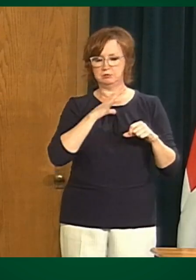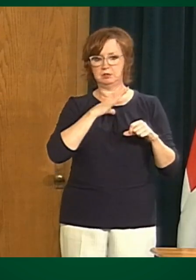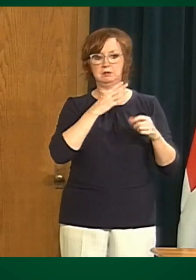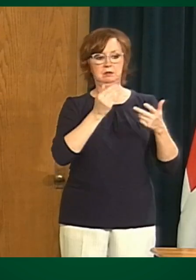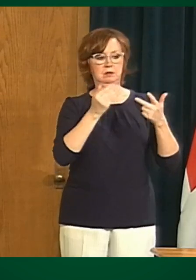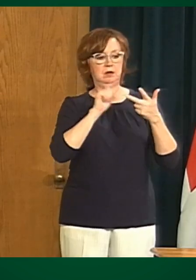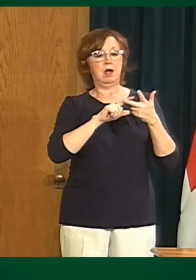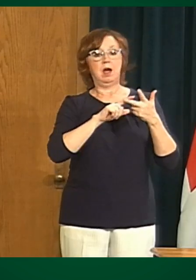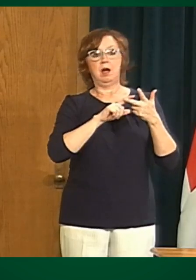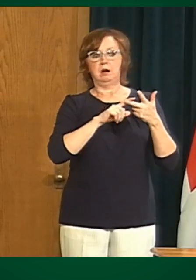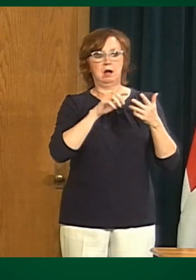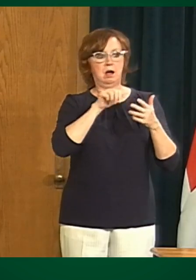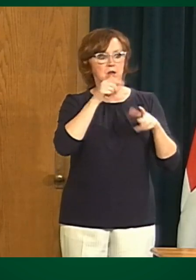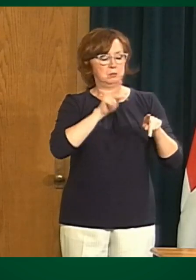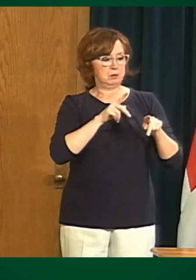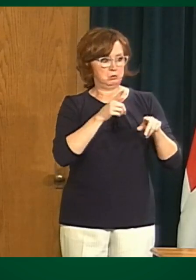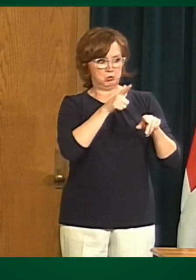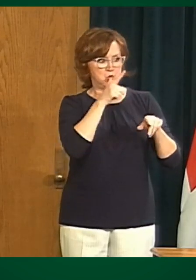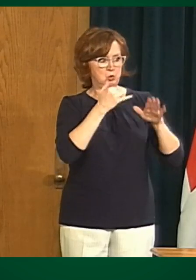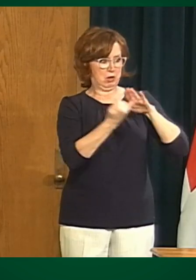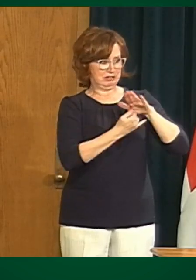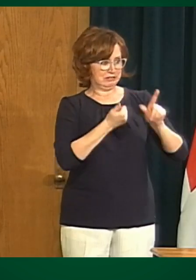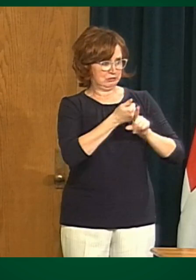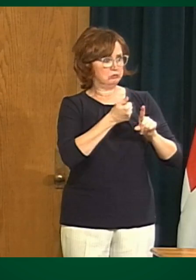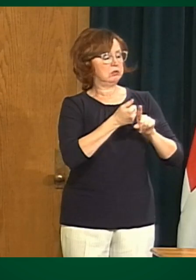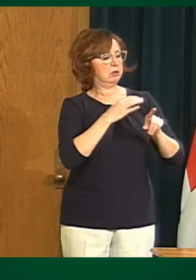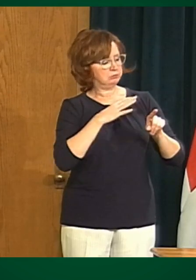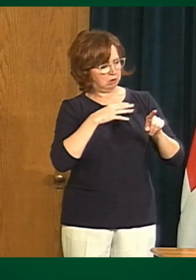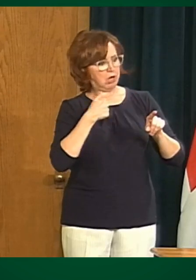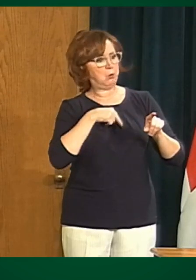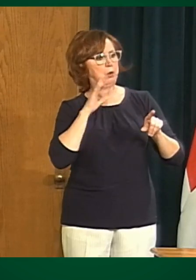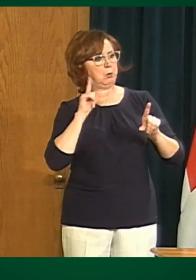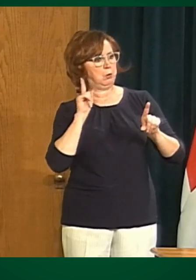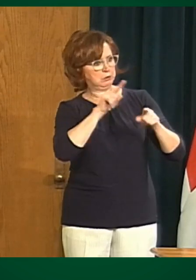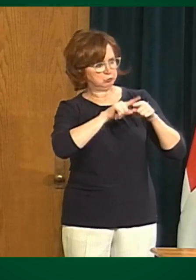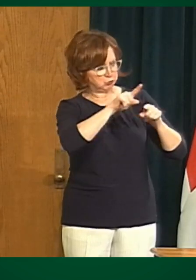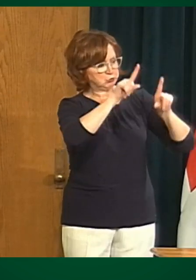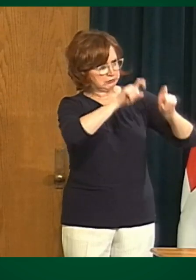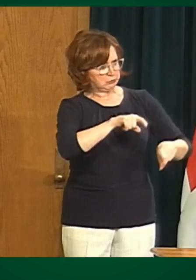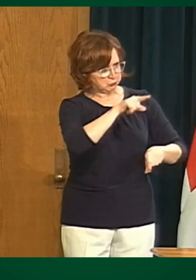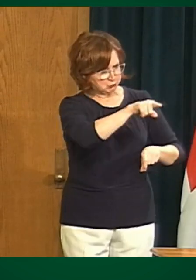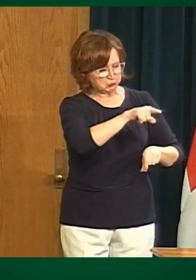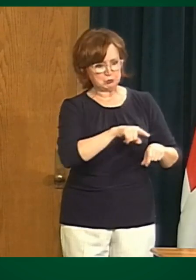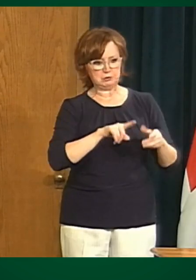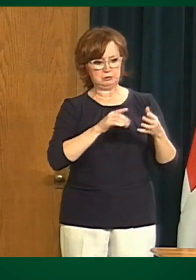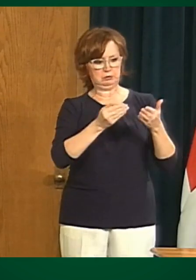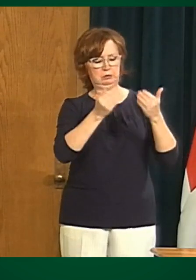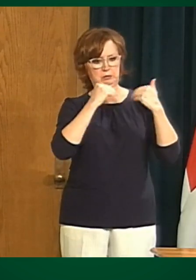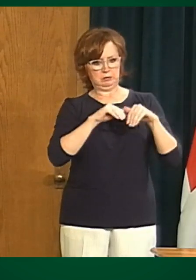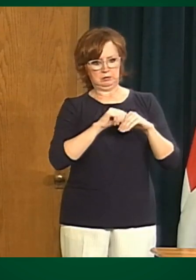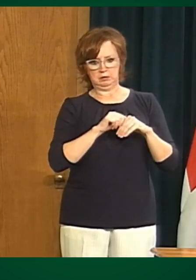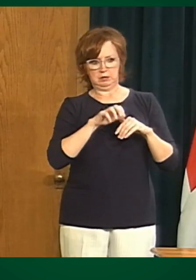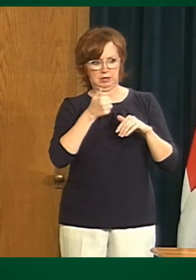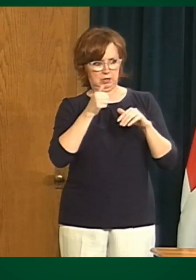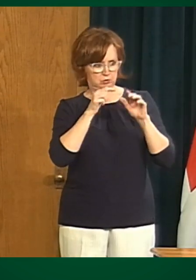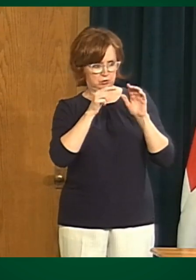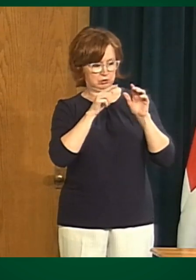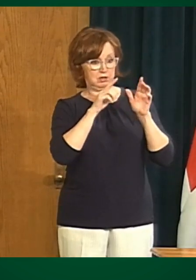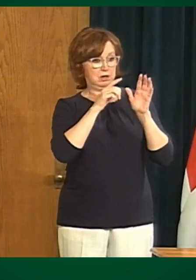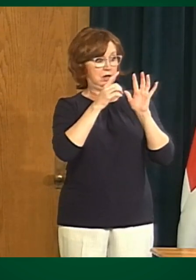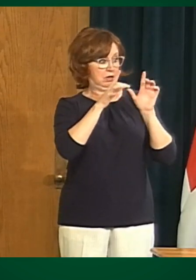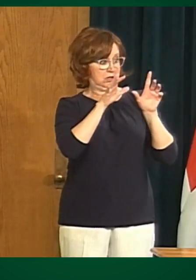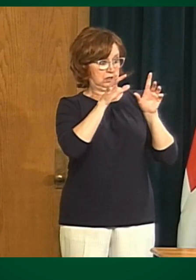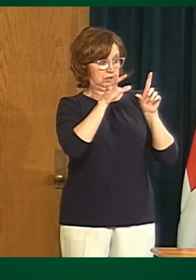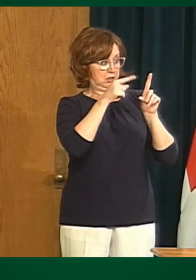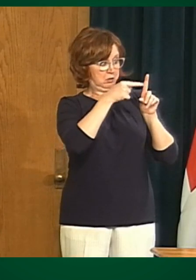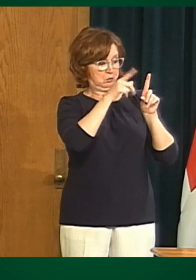get to that were maybe contacts of other folks. And as we have always talked about the strategy on the offensive side,